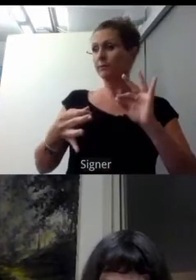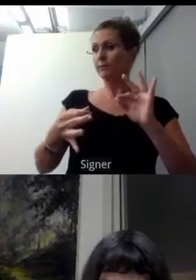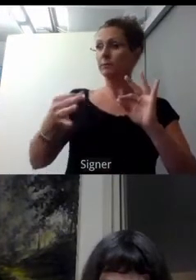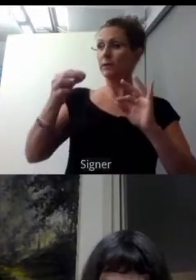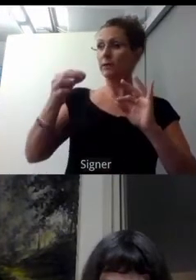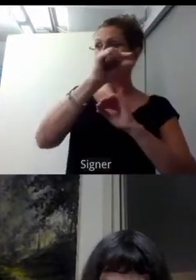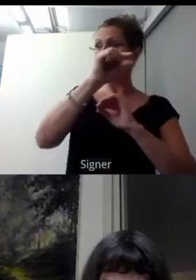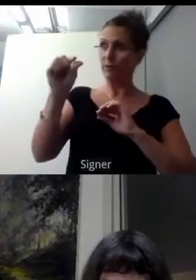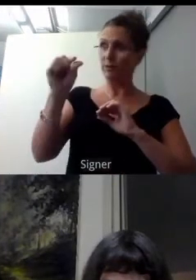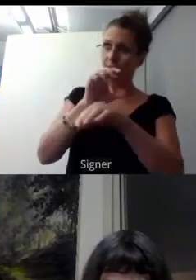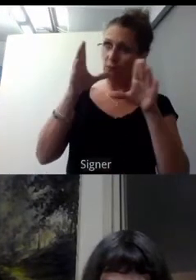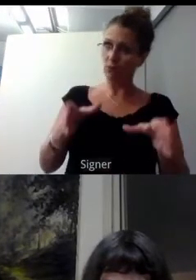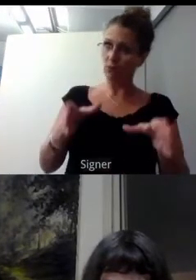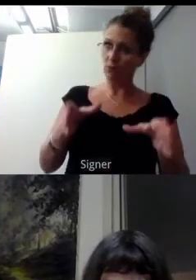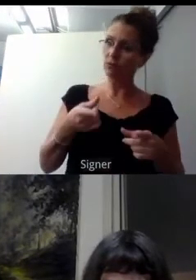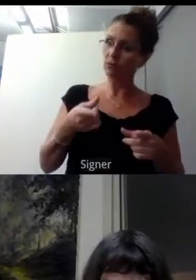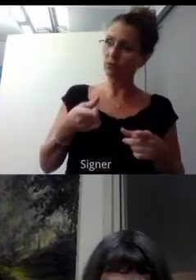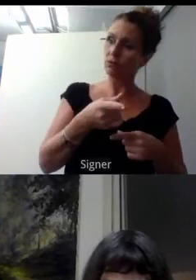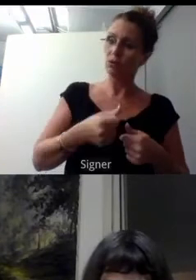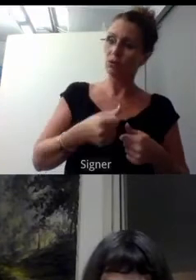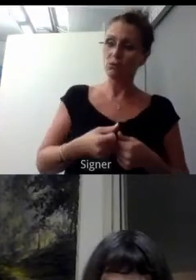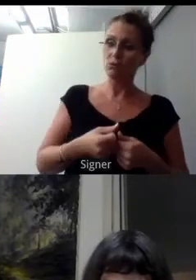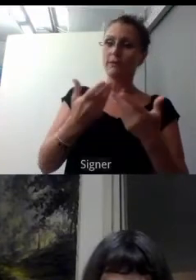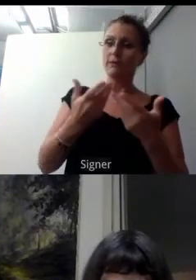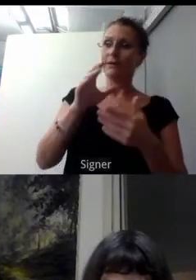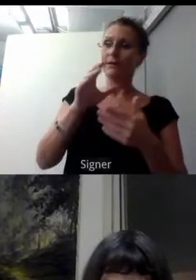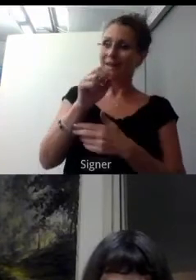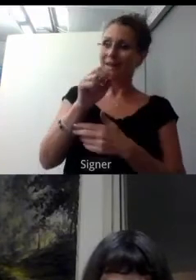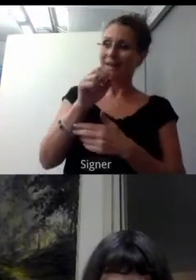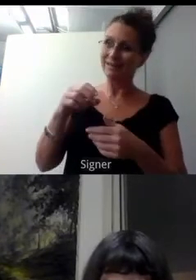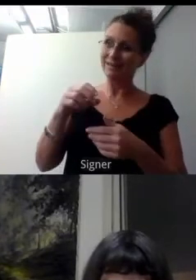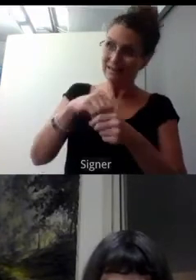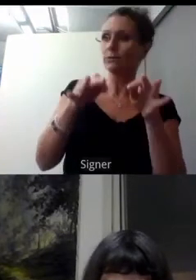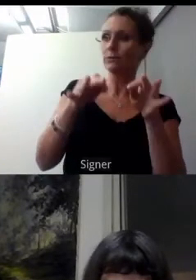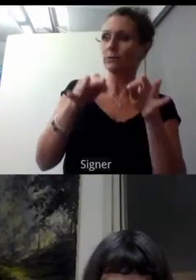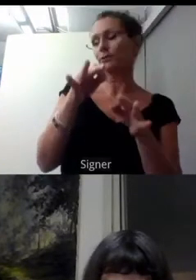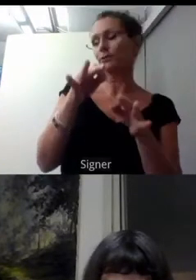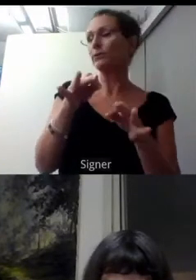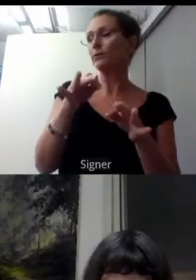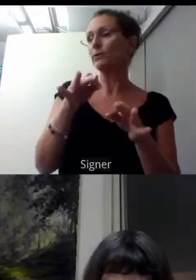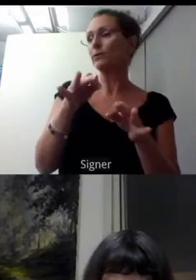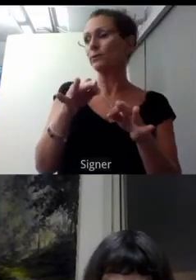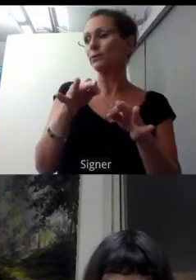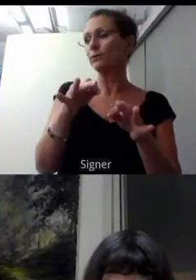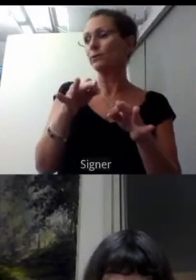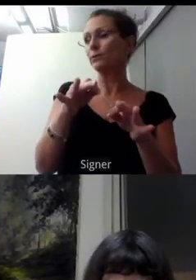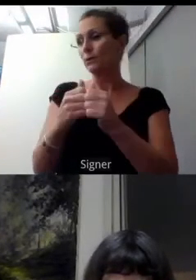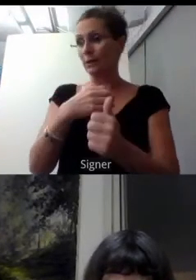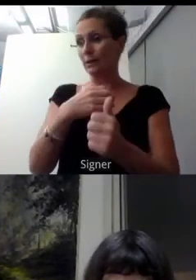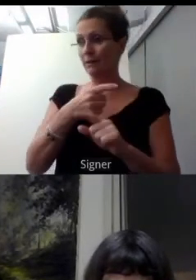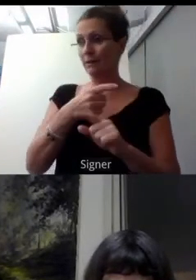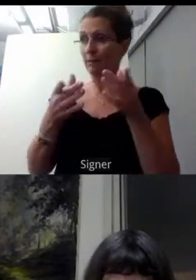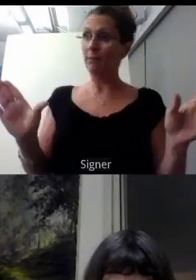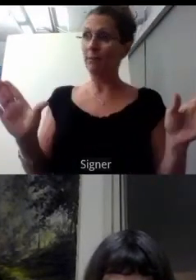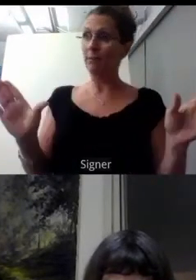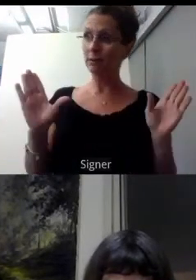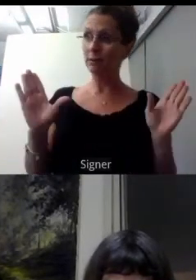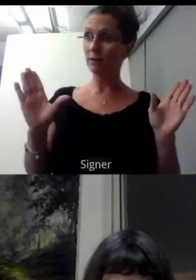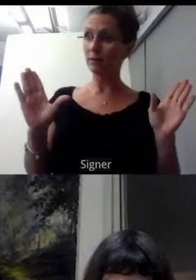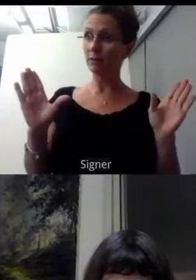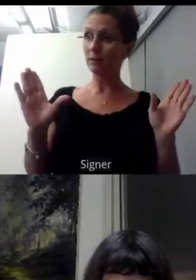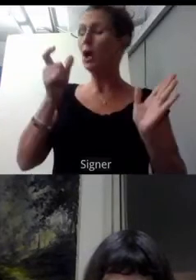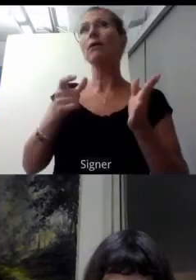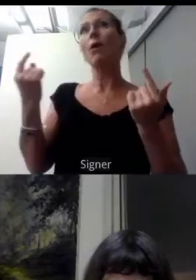cases and who are tied into hearing complaints from the public, not that they're bound to follow, but that they can be enriched